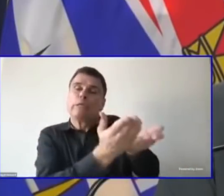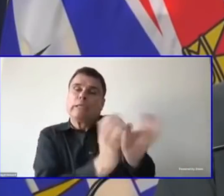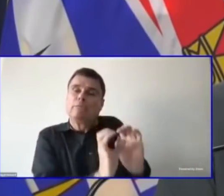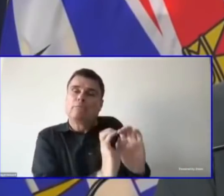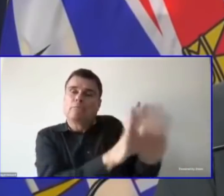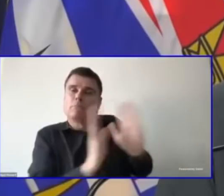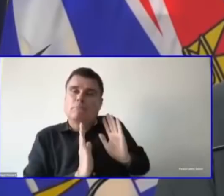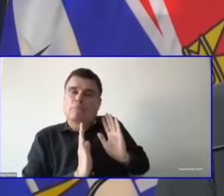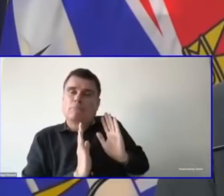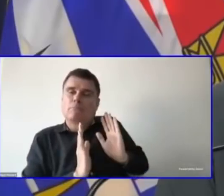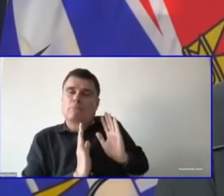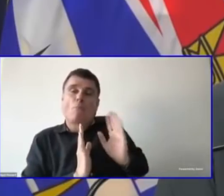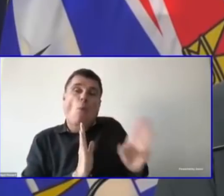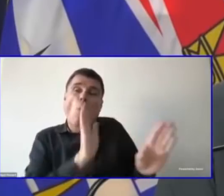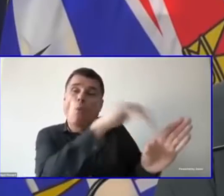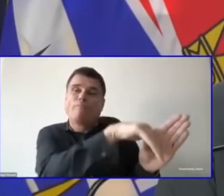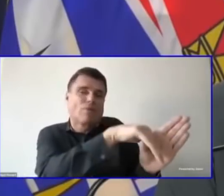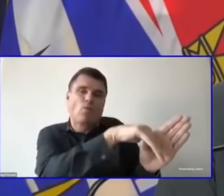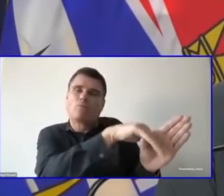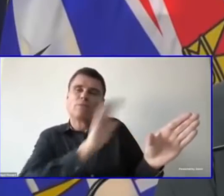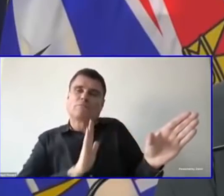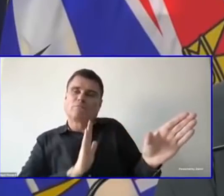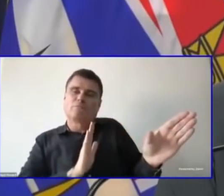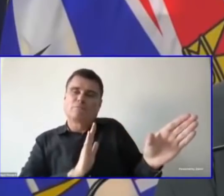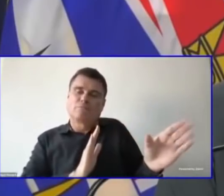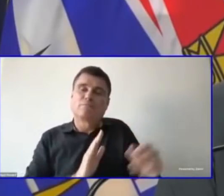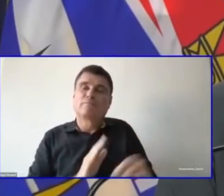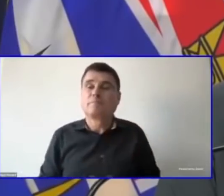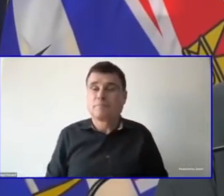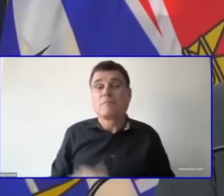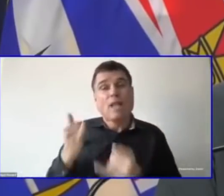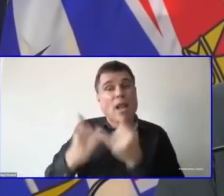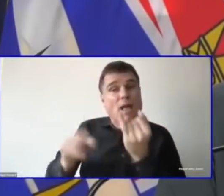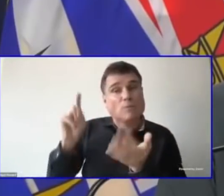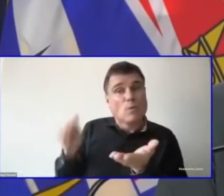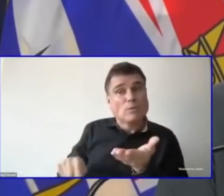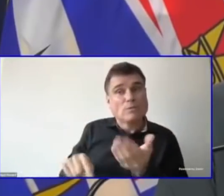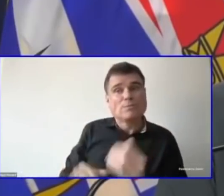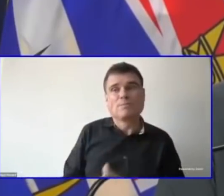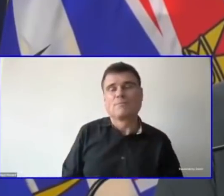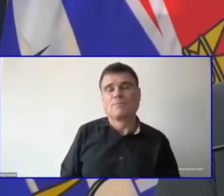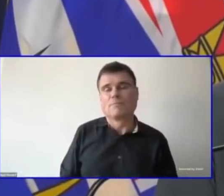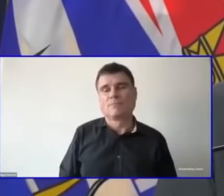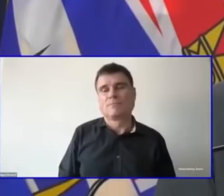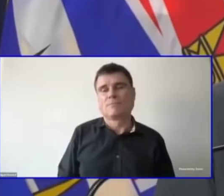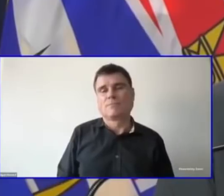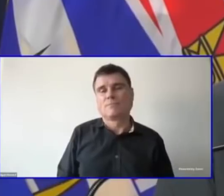together. We have time for one more question this morning. John Hernandez, CBC.